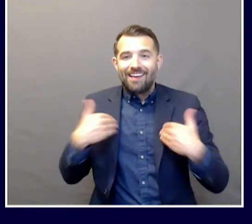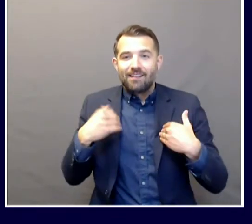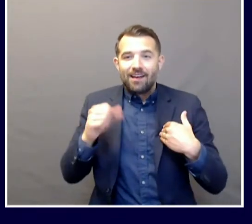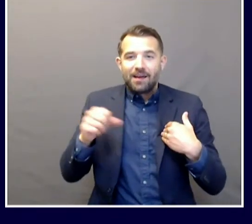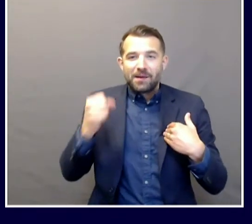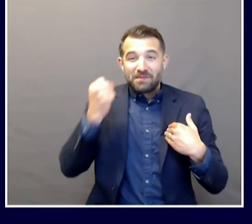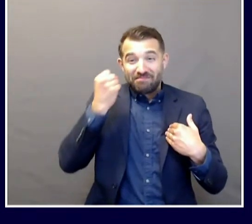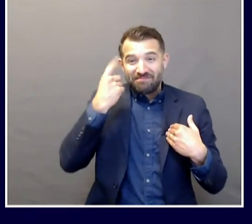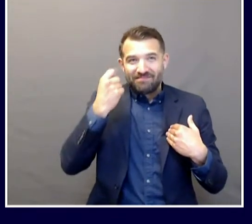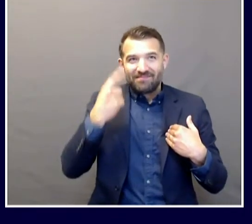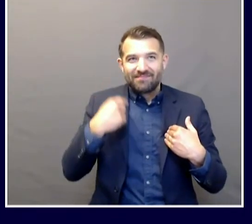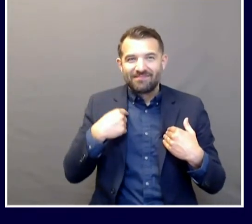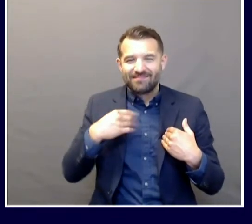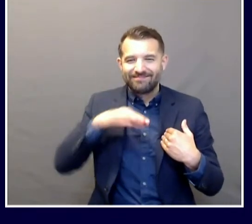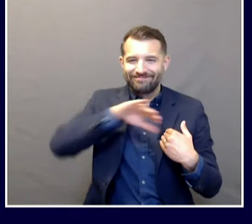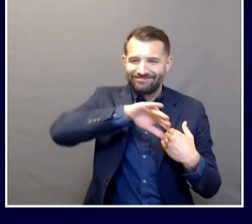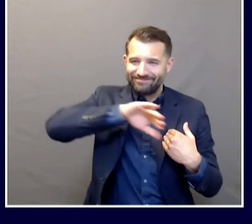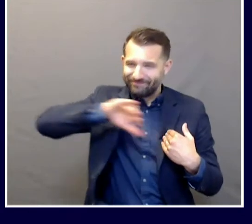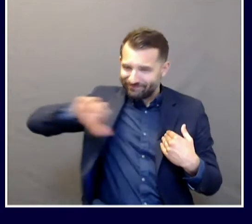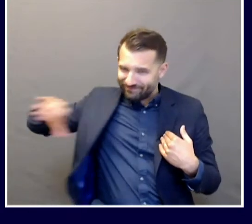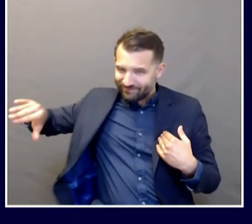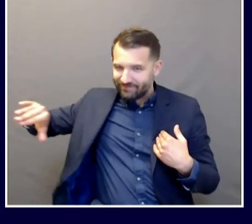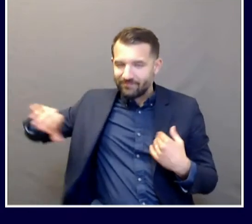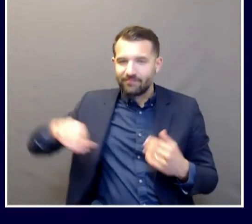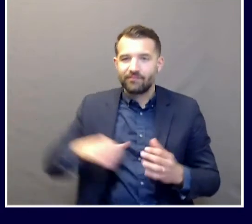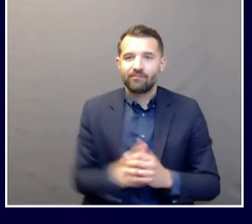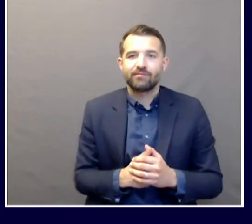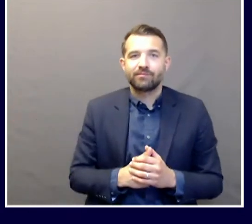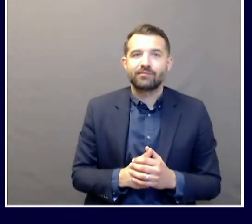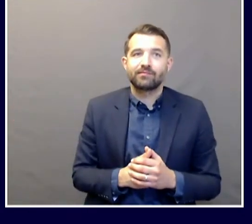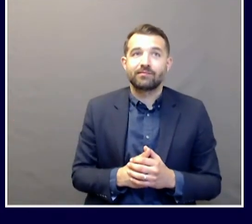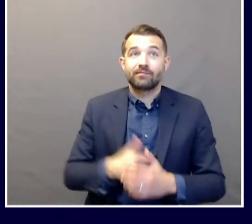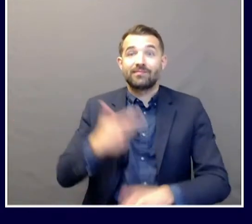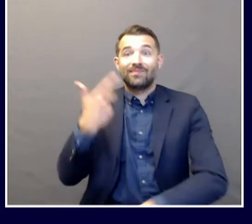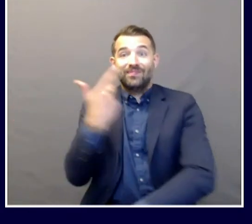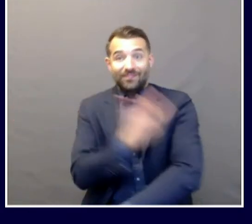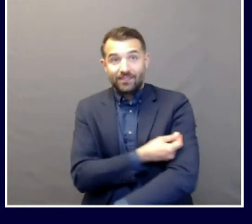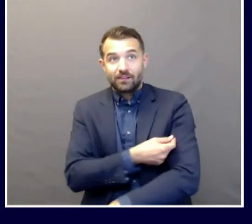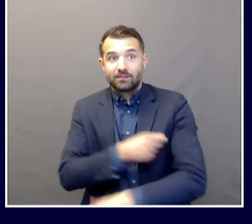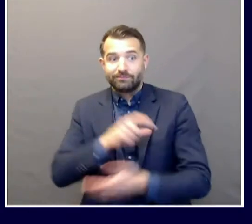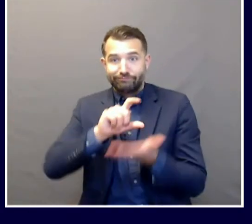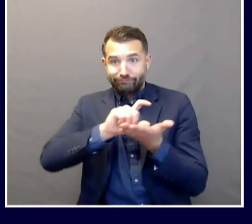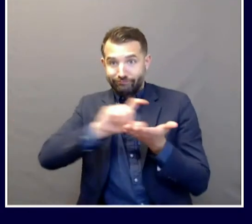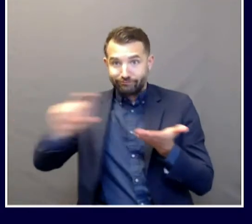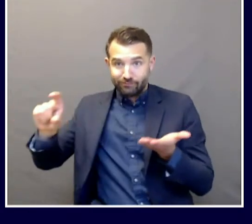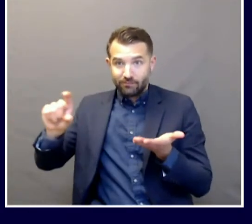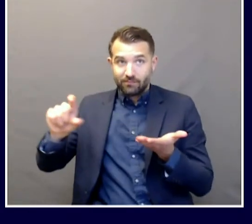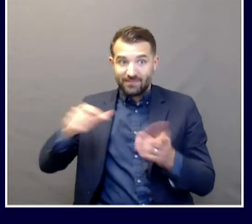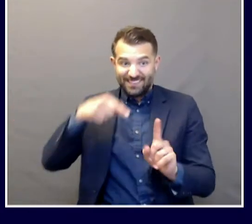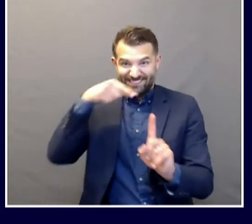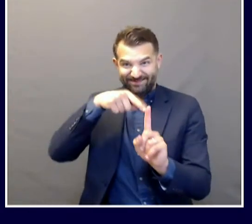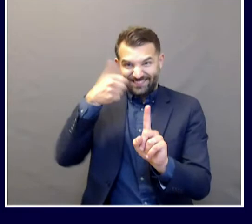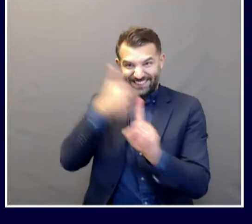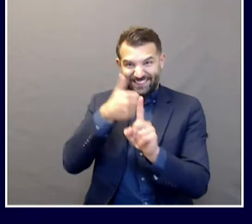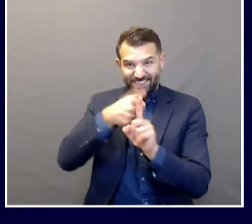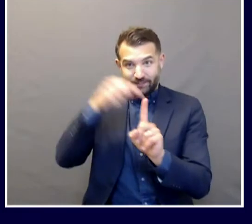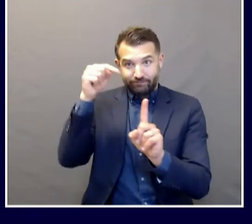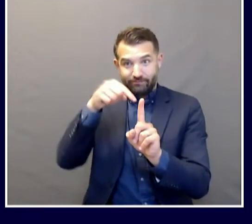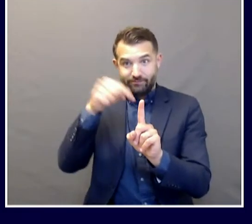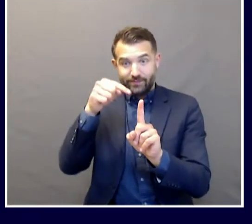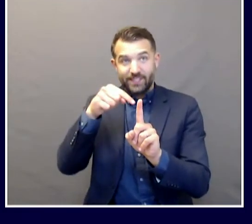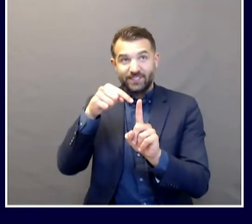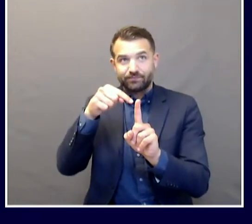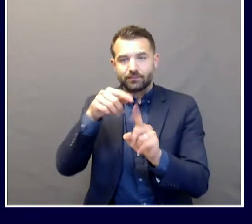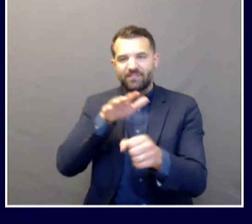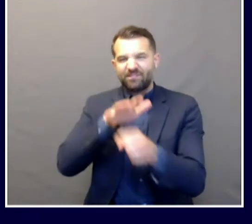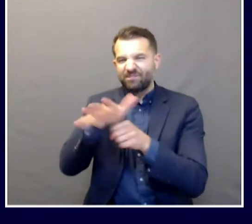its own terms. You know, as we talked about earlier, getting vaccinated if you're a younger person nearly